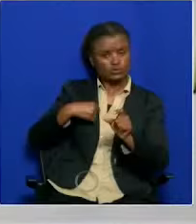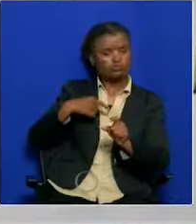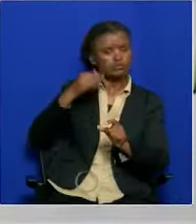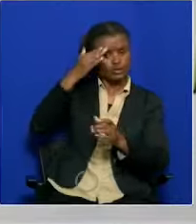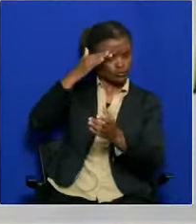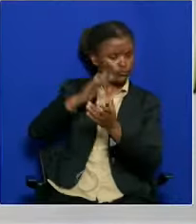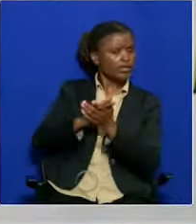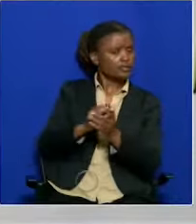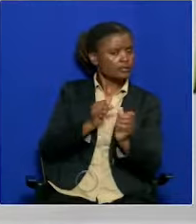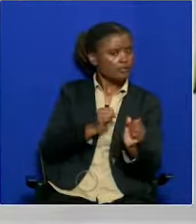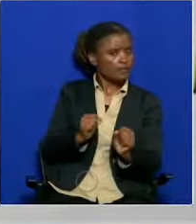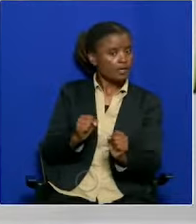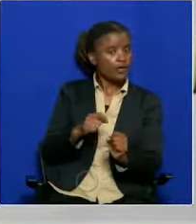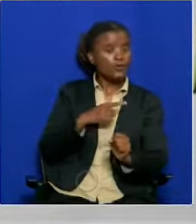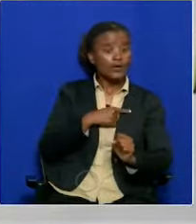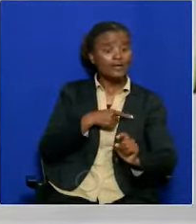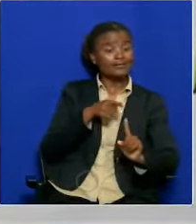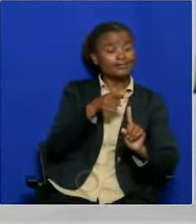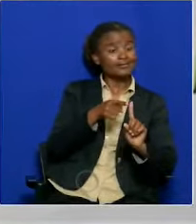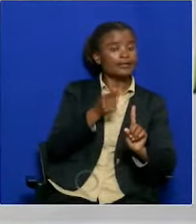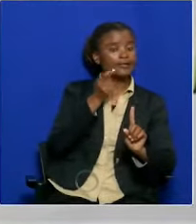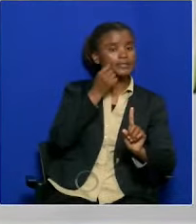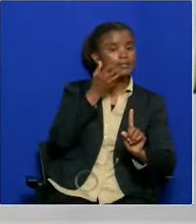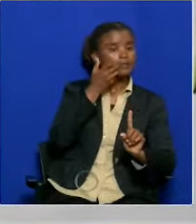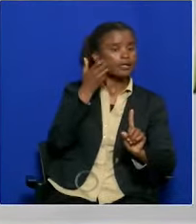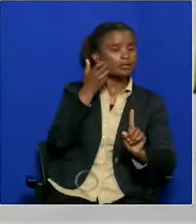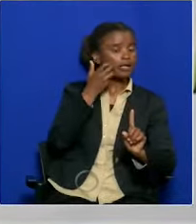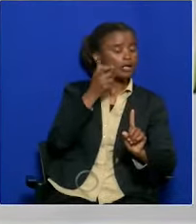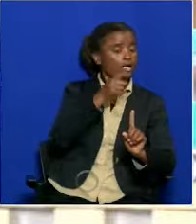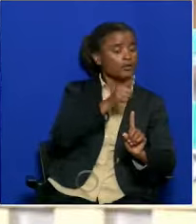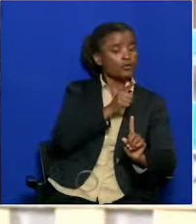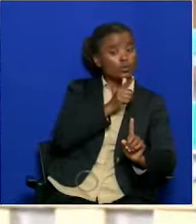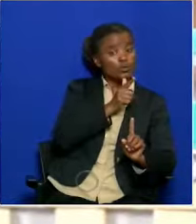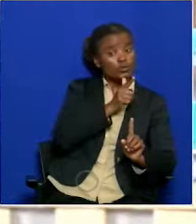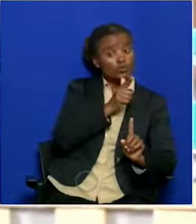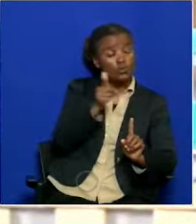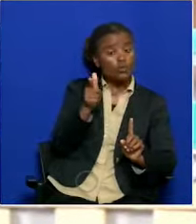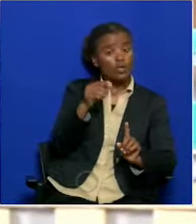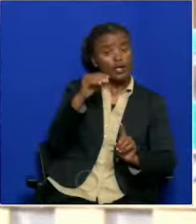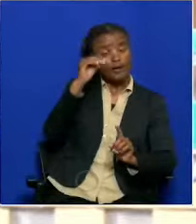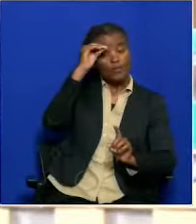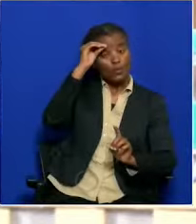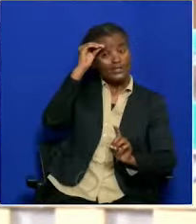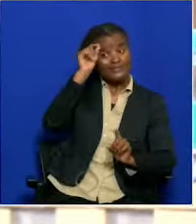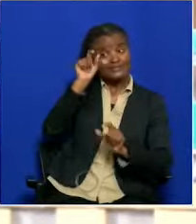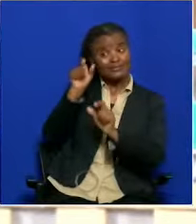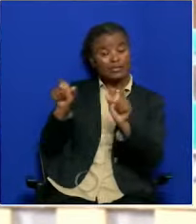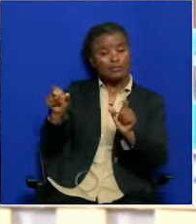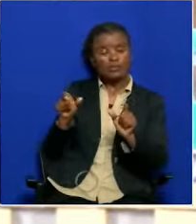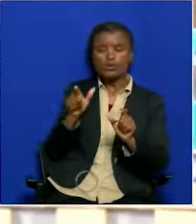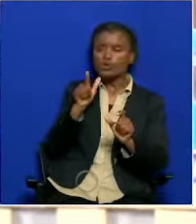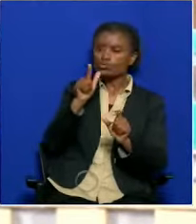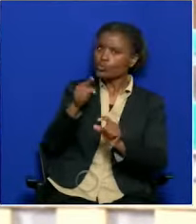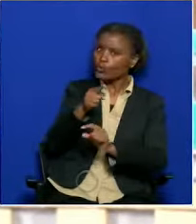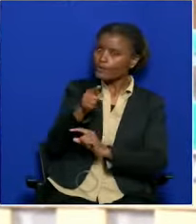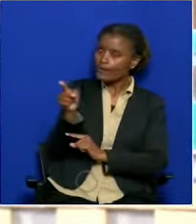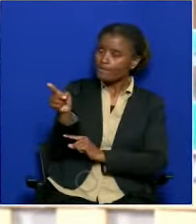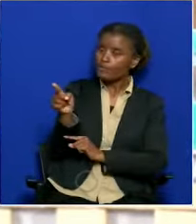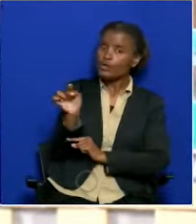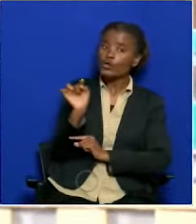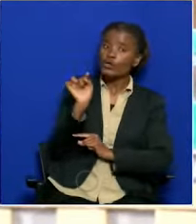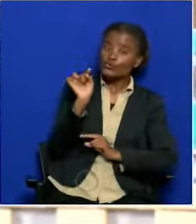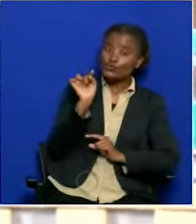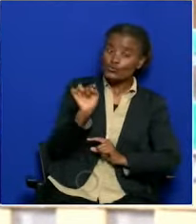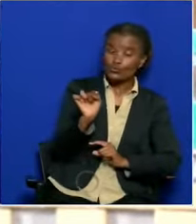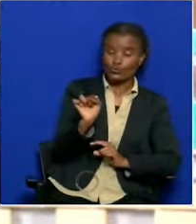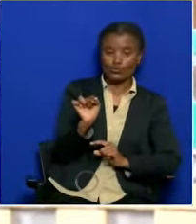police officers that you are his person, there's no way anything is going to happen to him. Now put yourself in